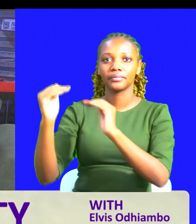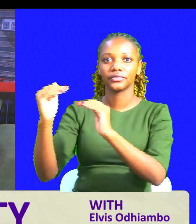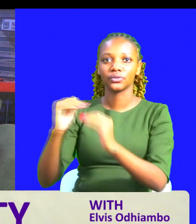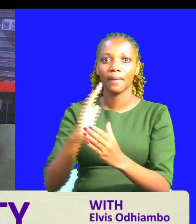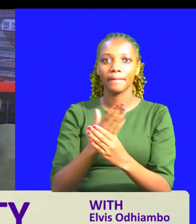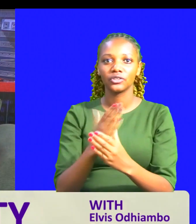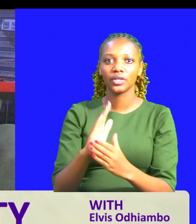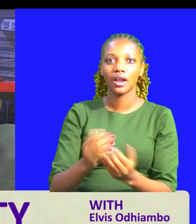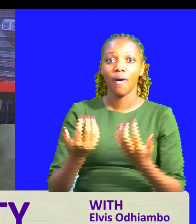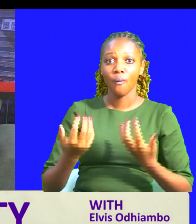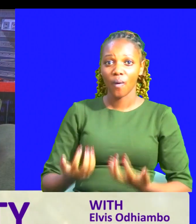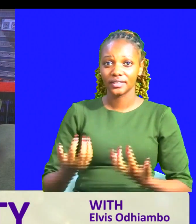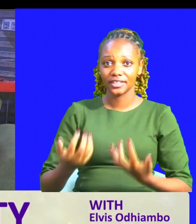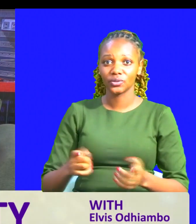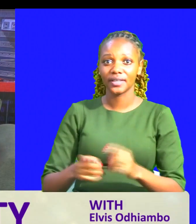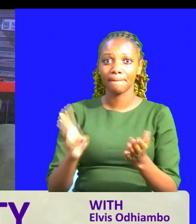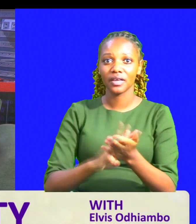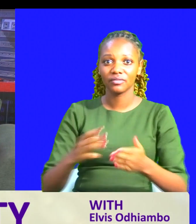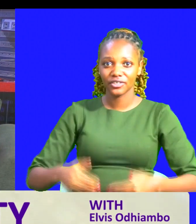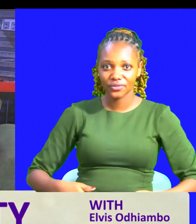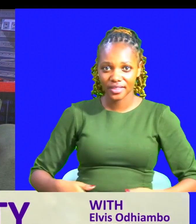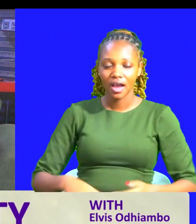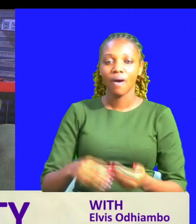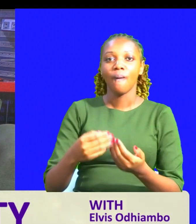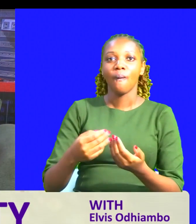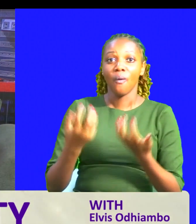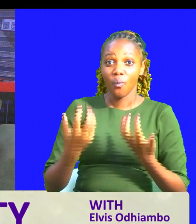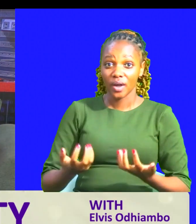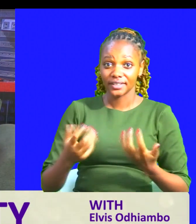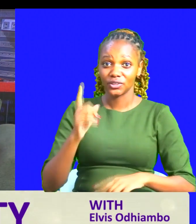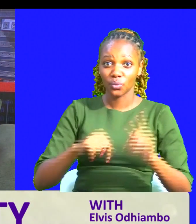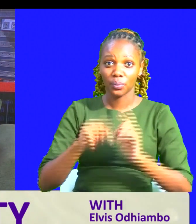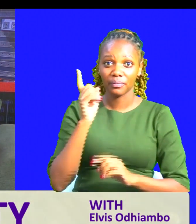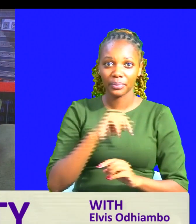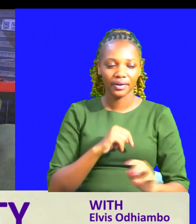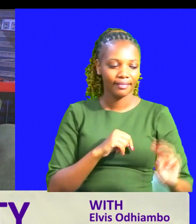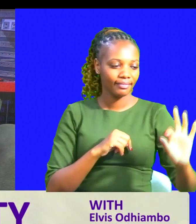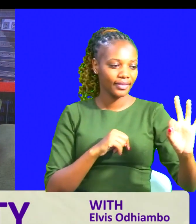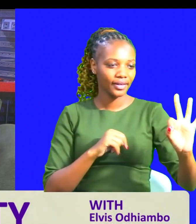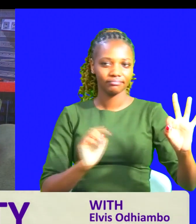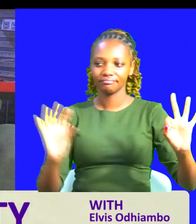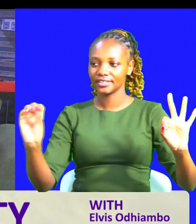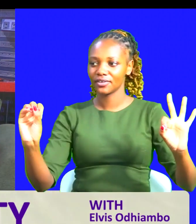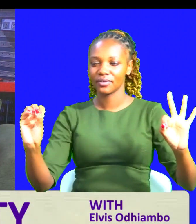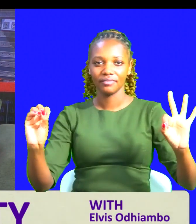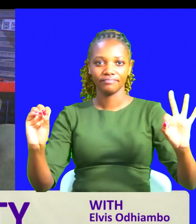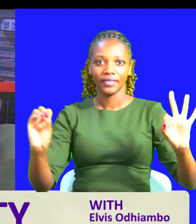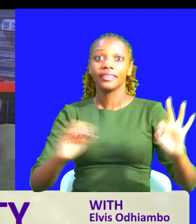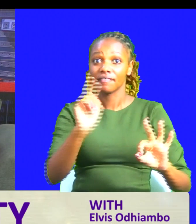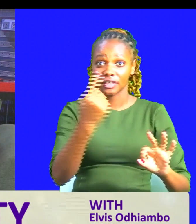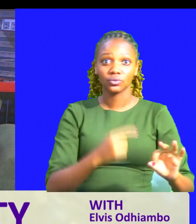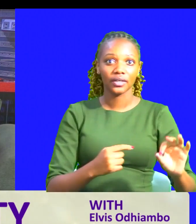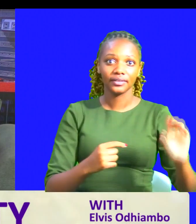between Wazito FC and Migori Youth. Wazito FC managed to win 3-0. That is in the second leg after the first leg ilisha 0-0.